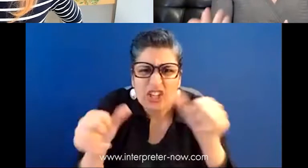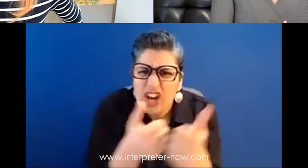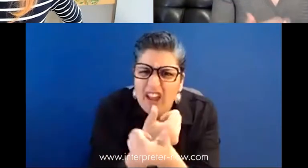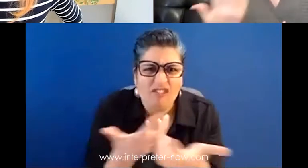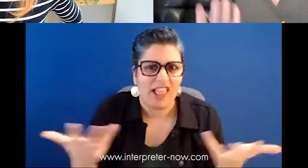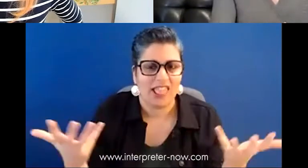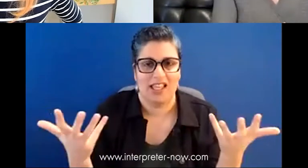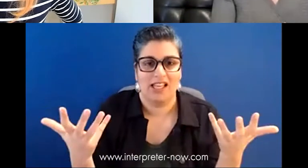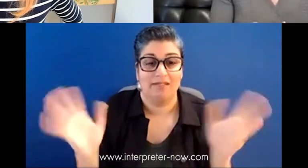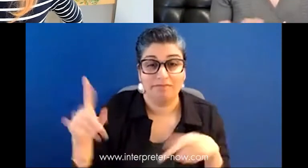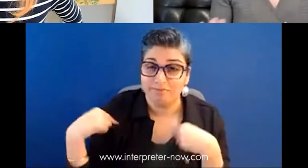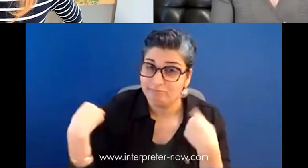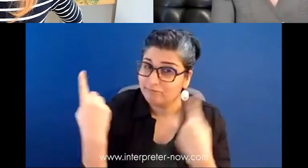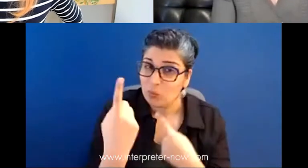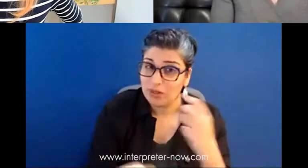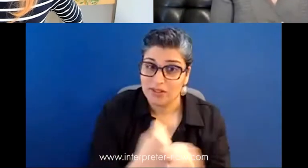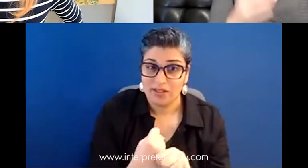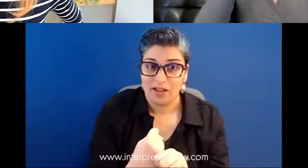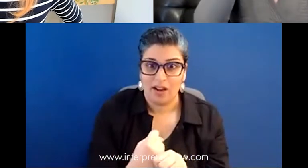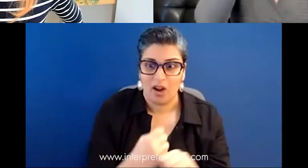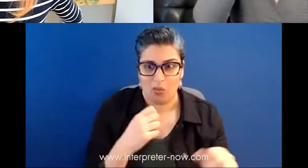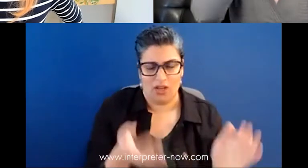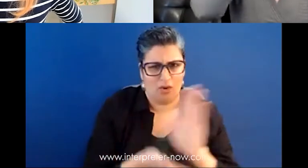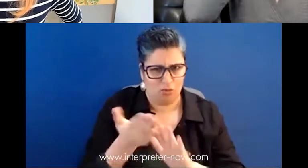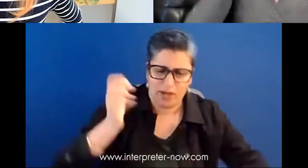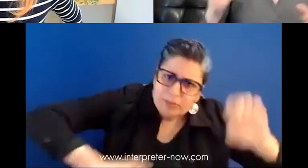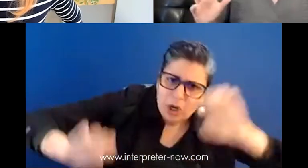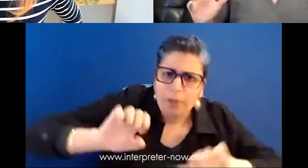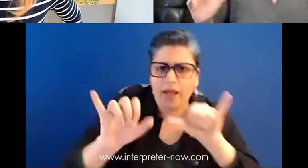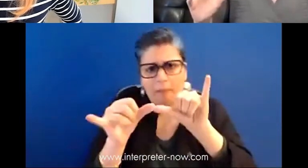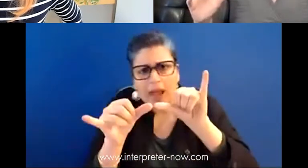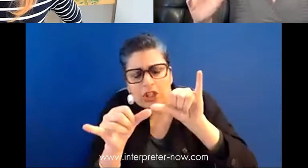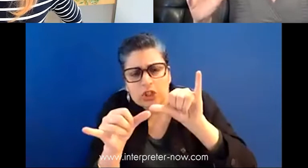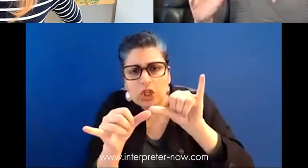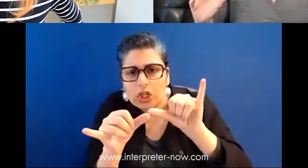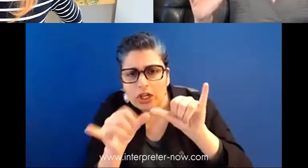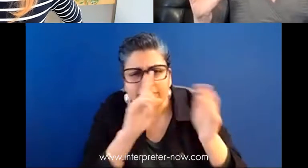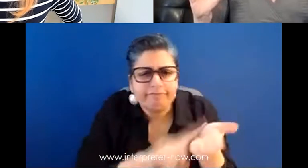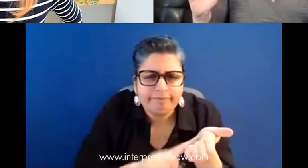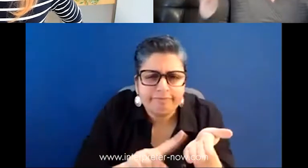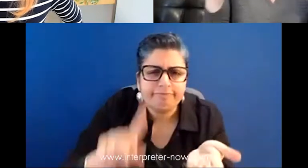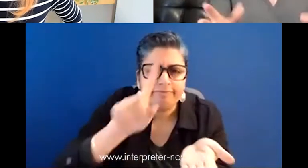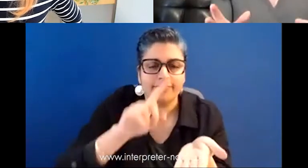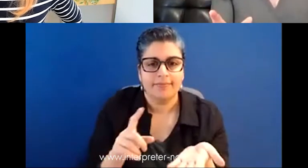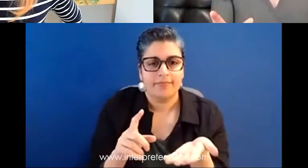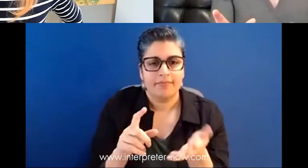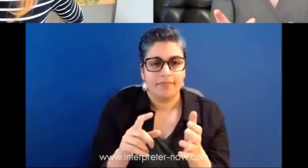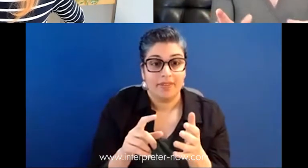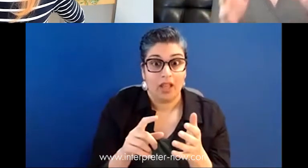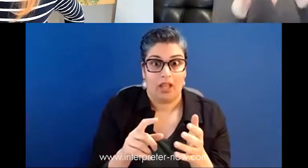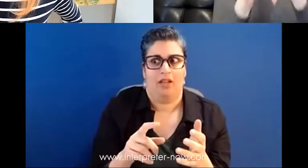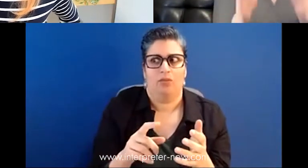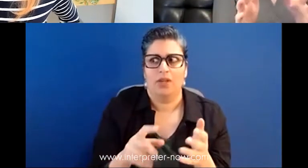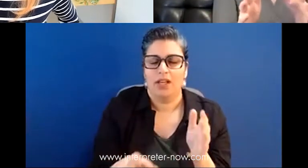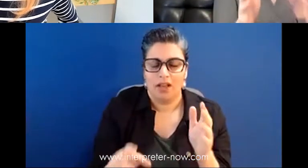for more than a year, we got to run experiments and do measurements, and found some truly fascinating